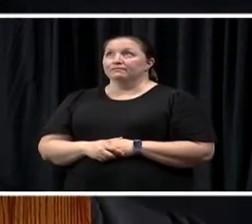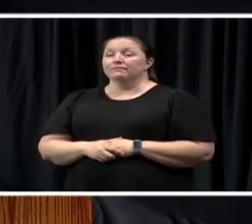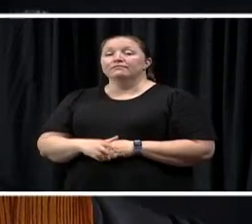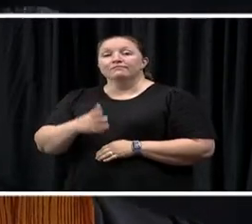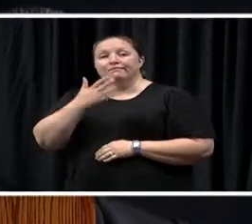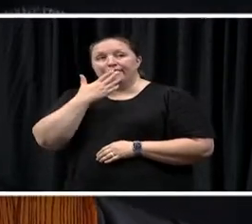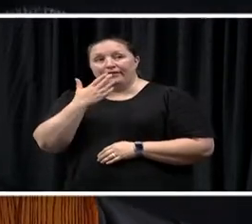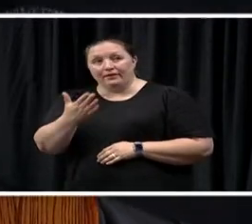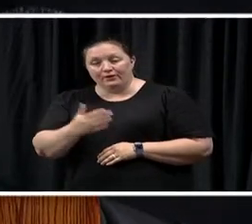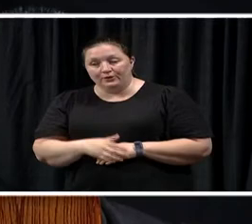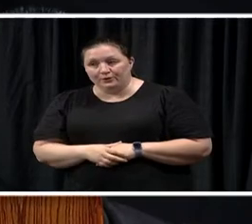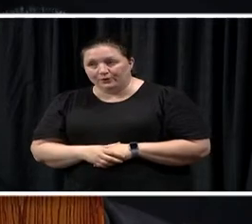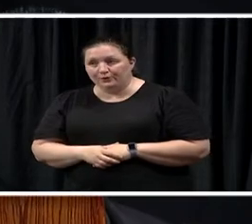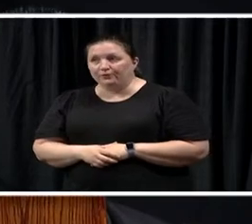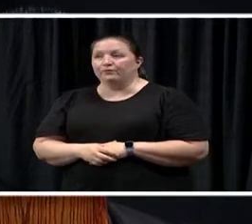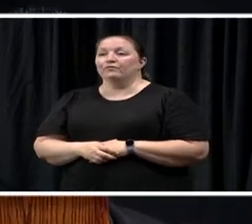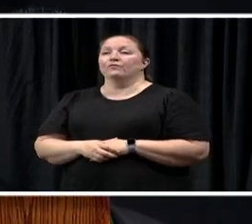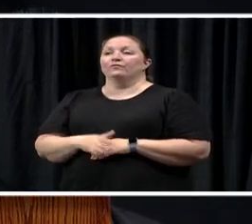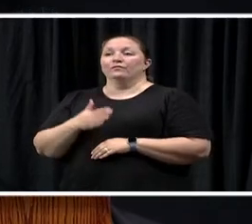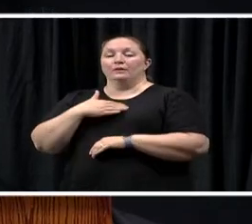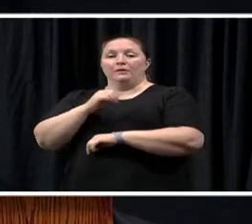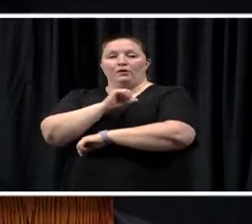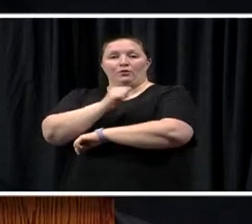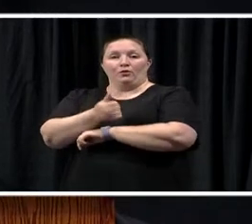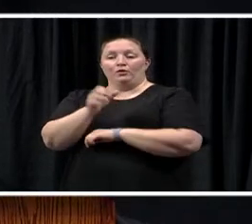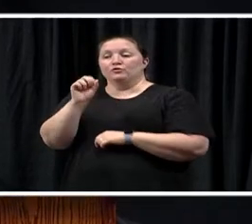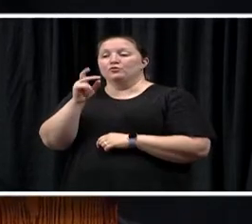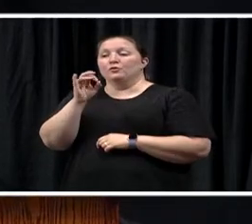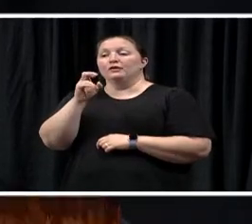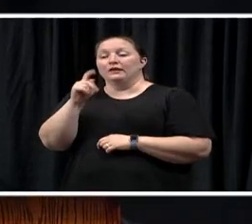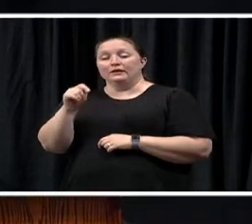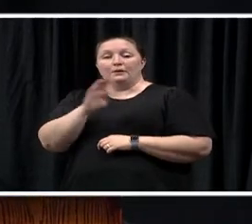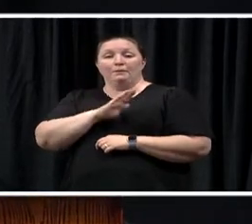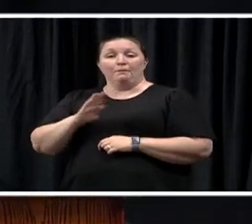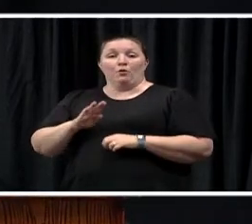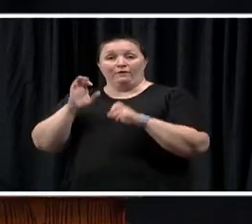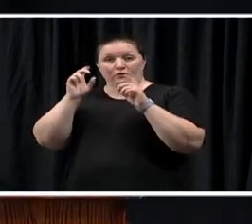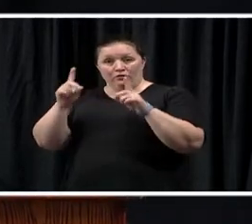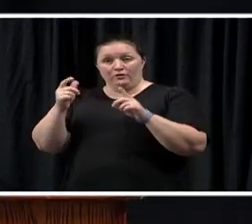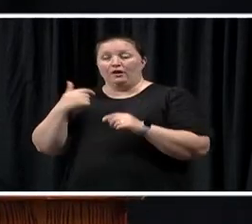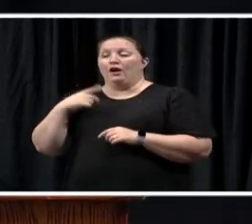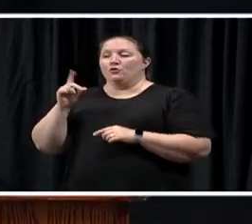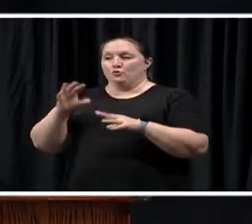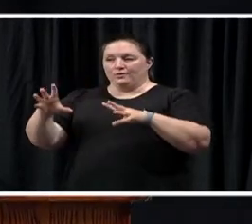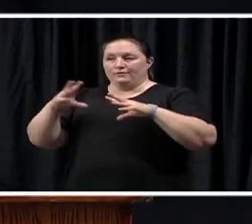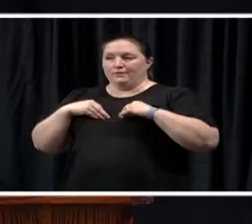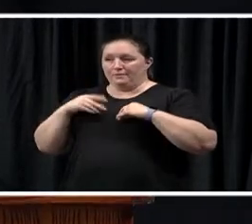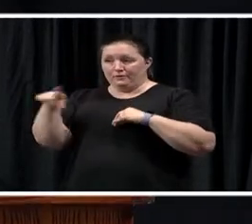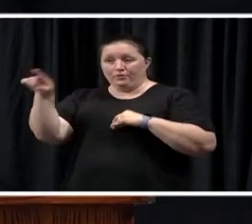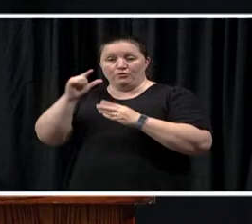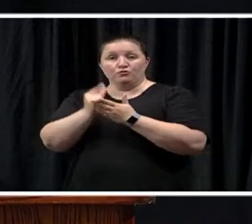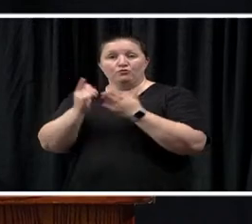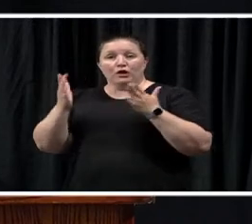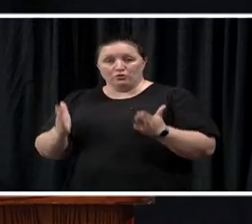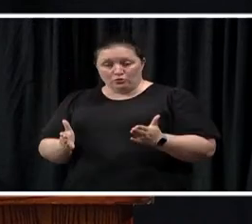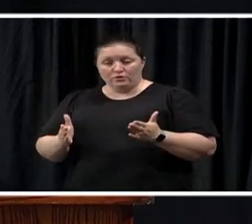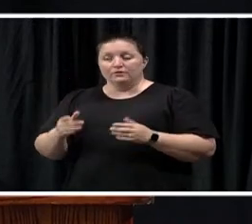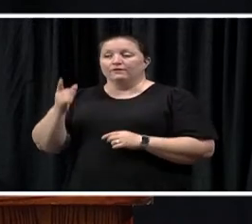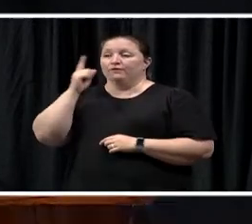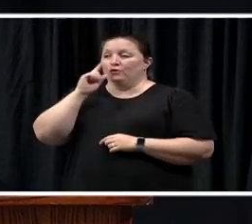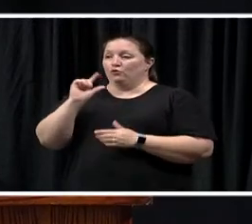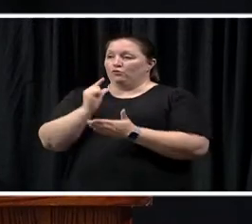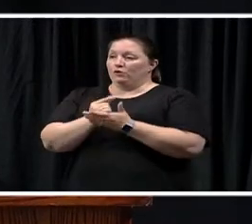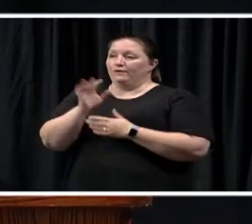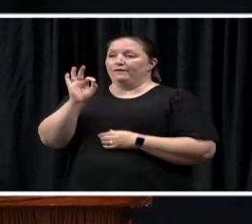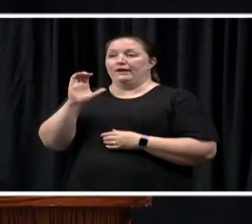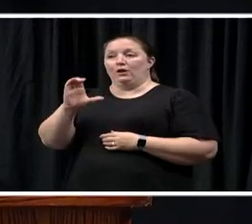Thank you. And my authority as superintendent, and on behalf of the Board of Education, I hereby accept these graduates as graduates of